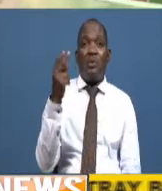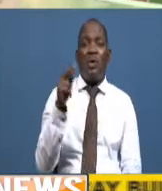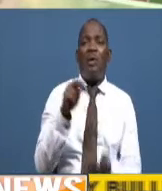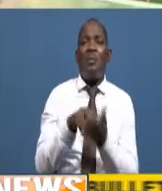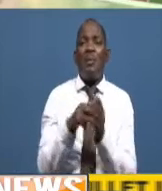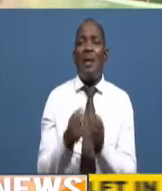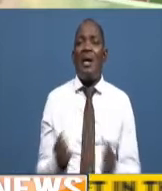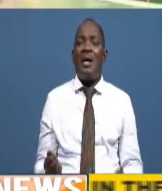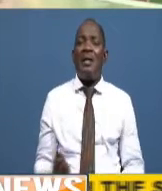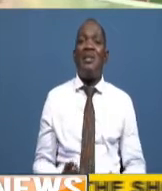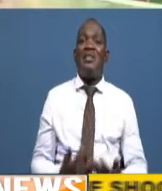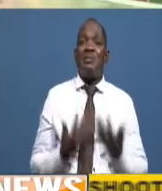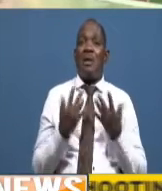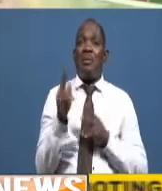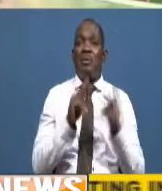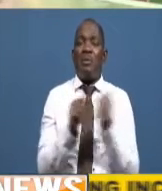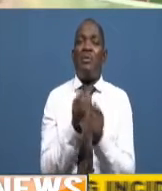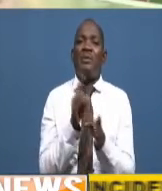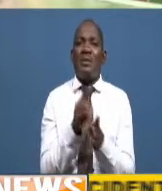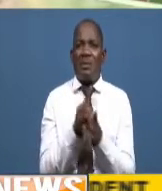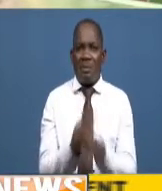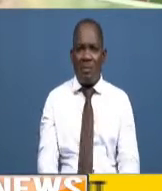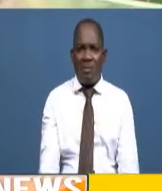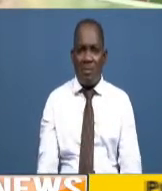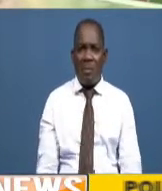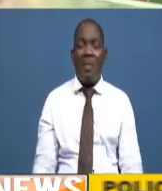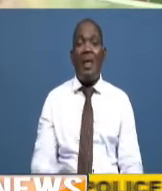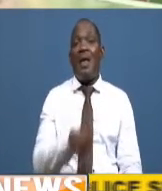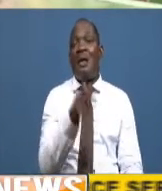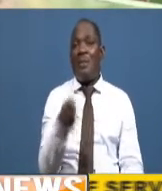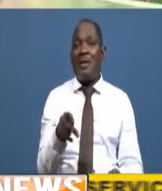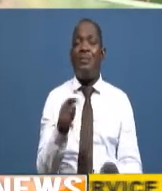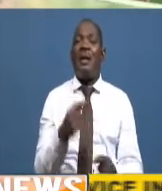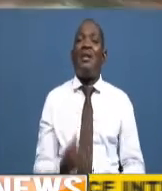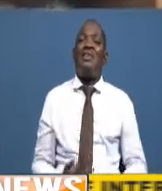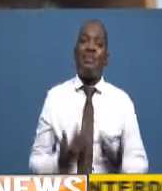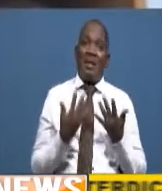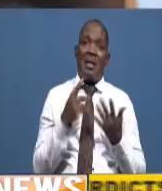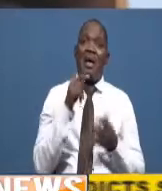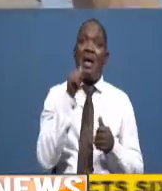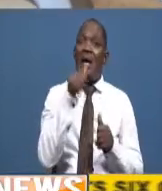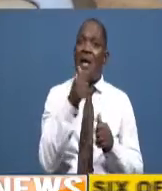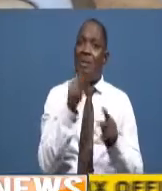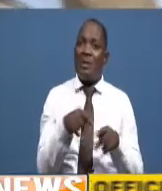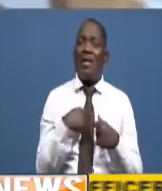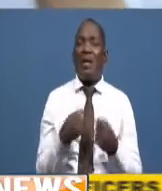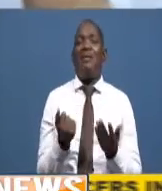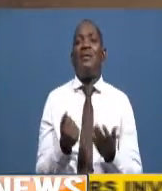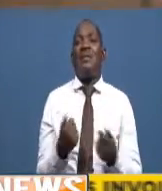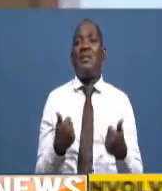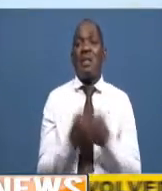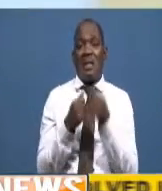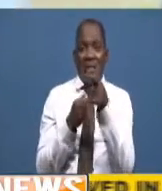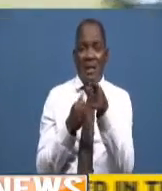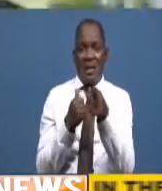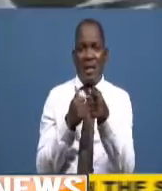to inspire not just people with disability, anybody at all. Everybody has a challenge. Now, Clock is the owner